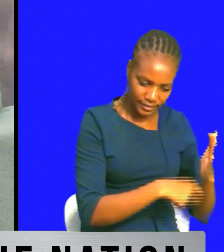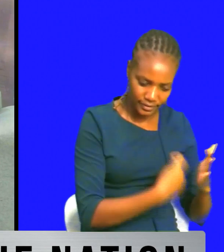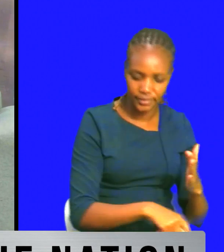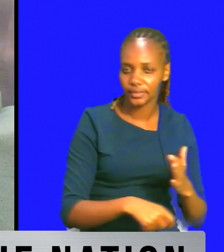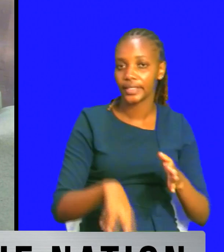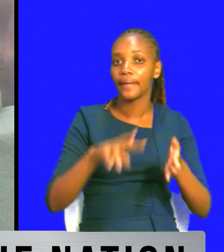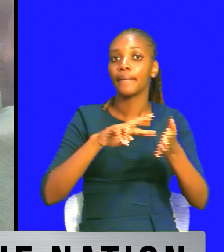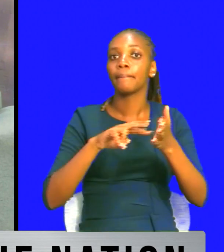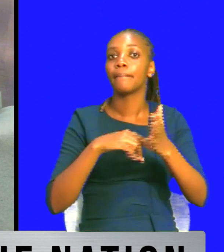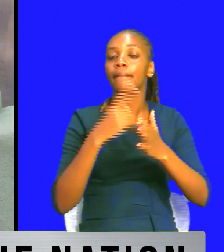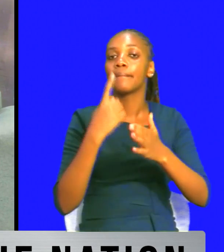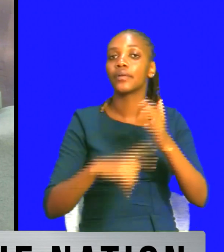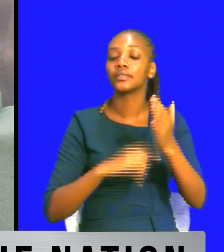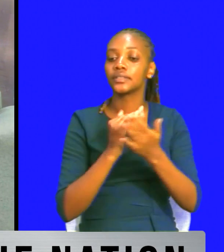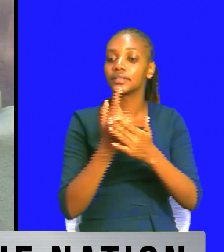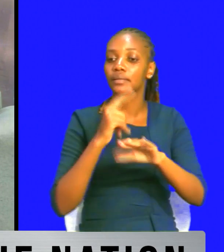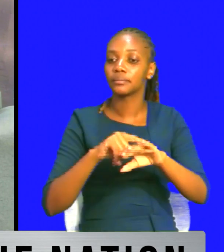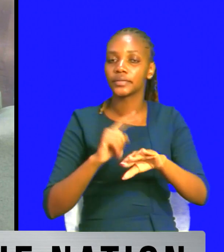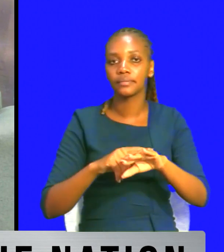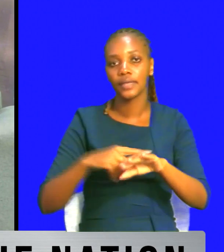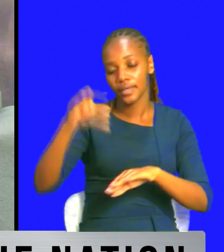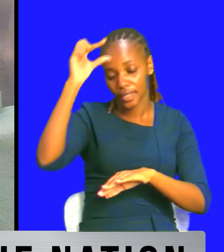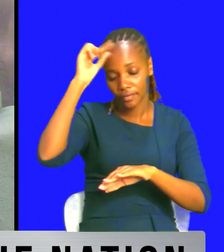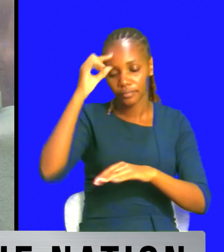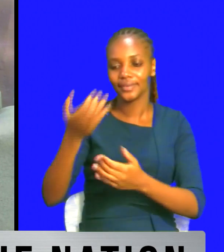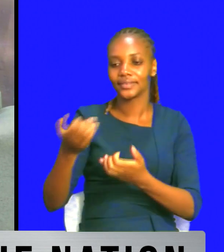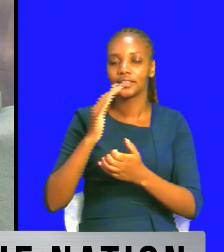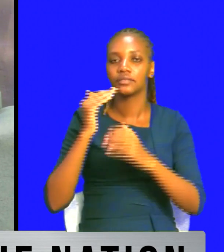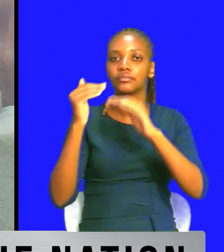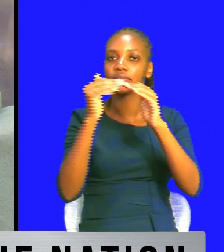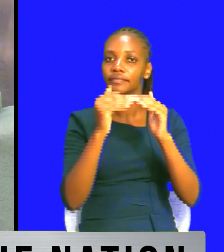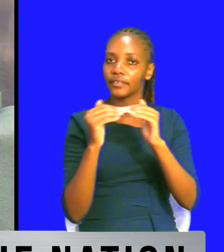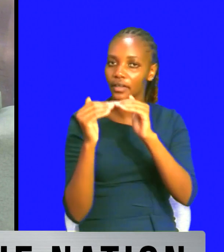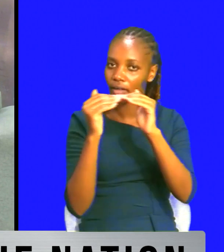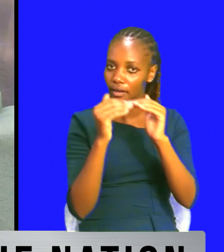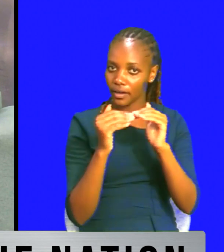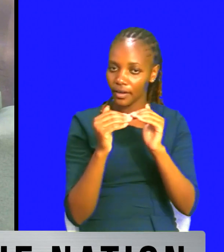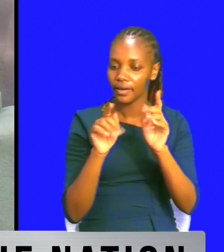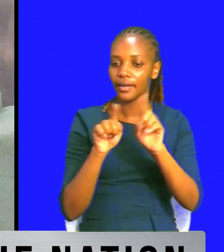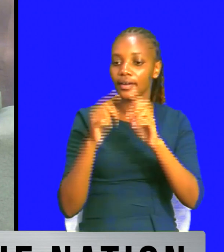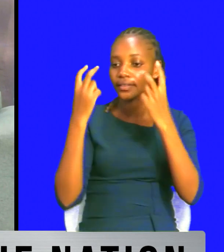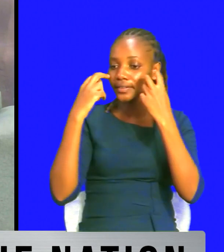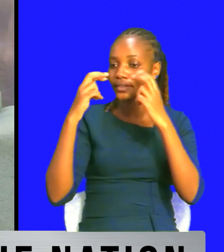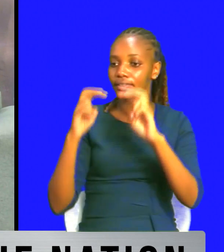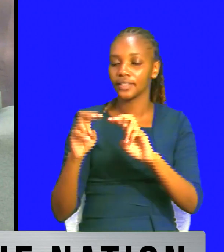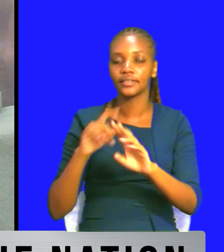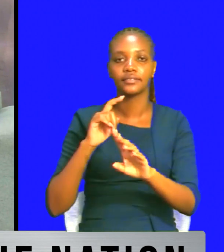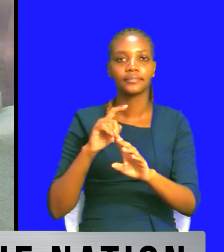So at some point the government is supposed to be lenient and see that by